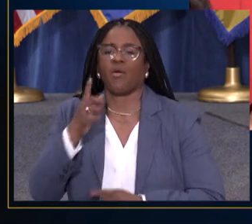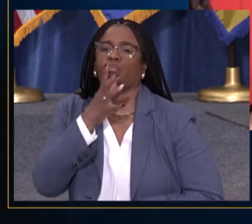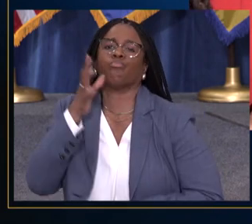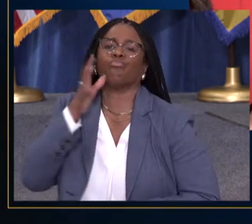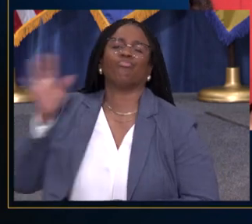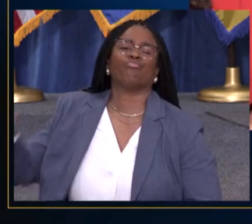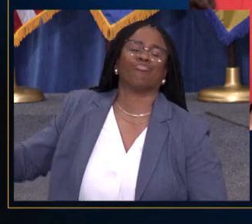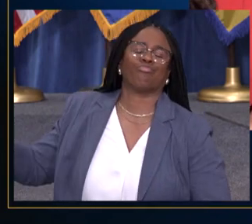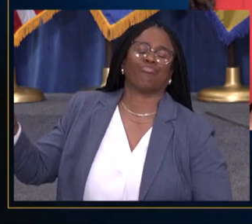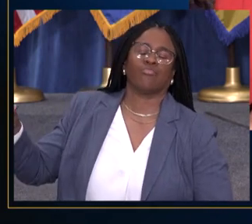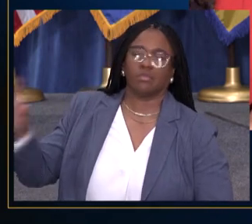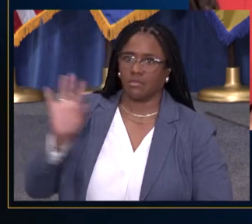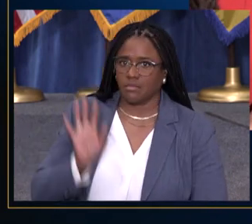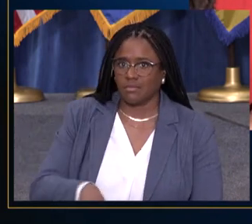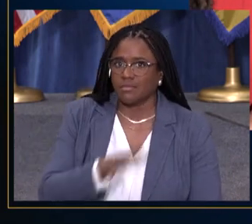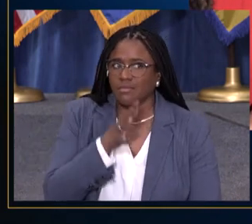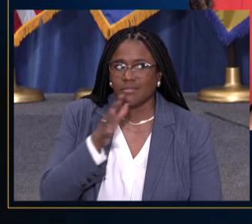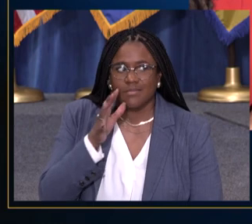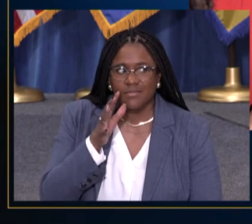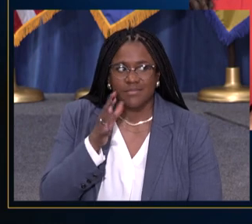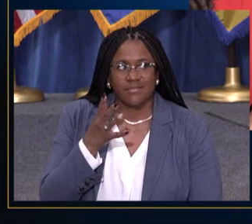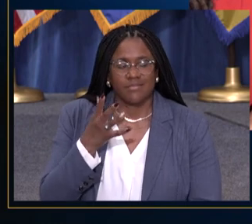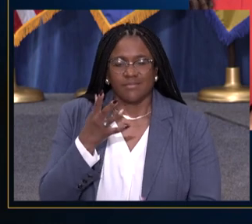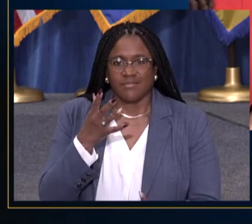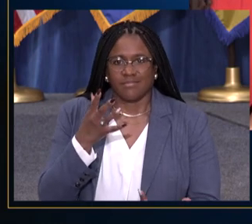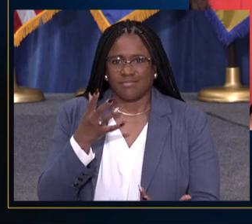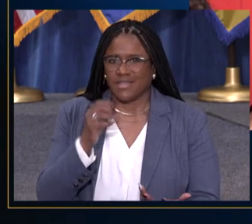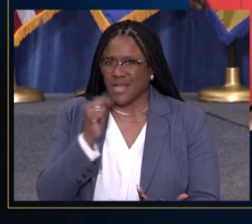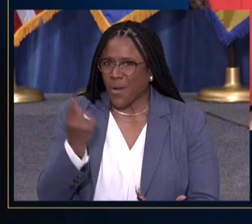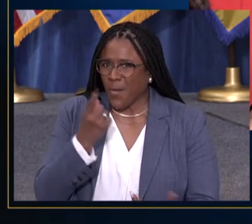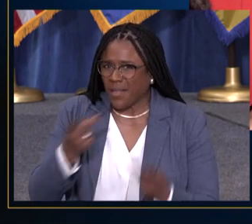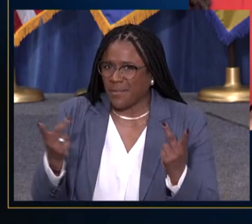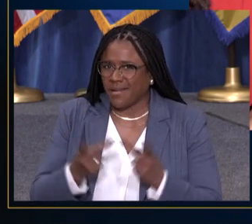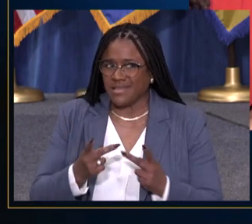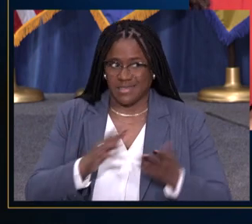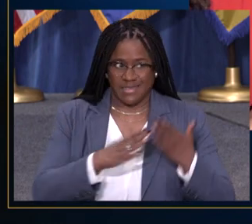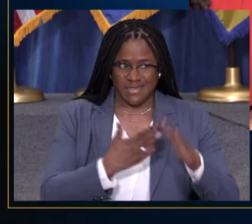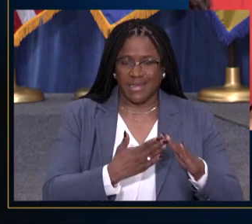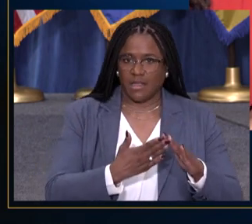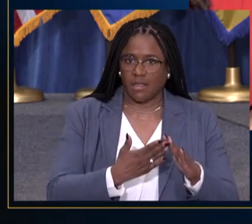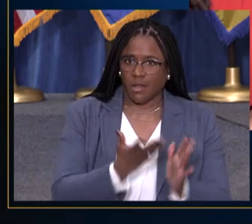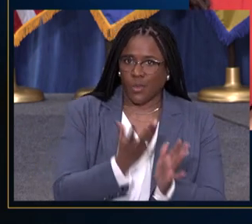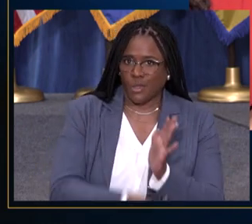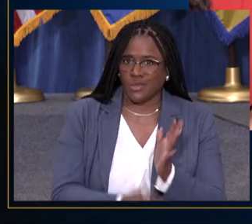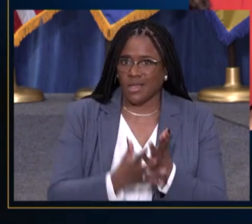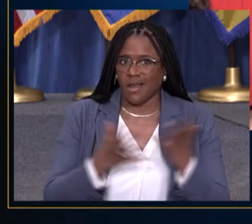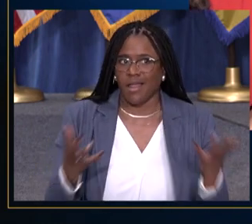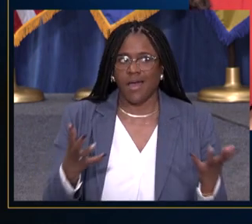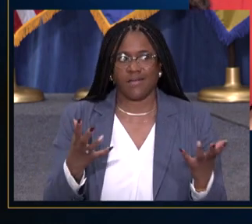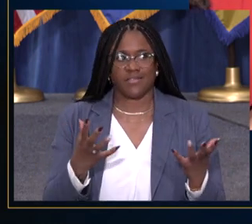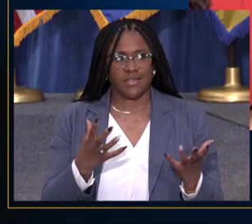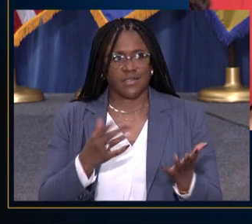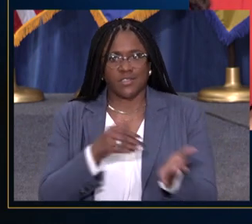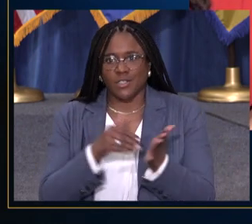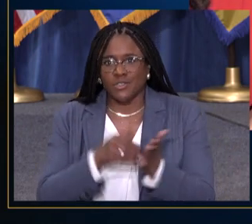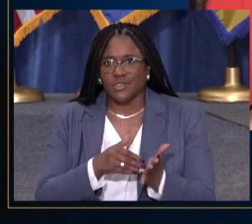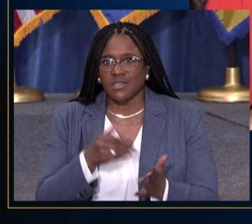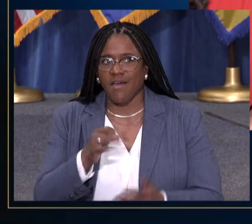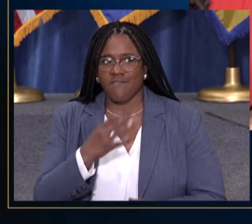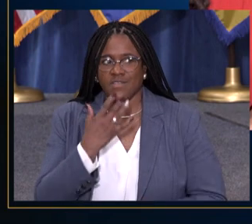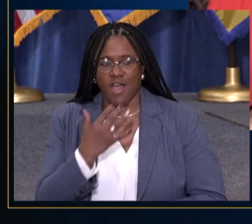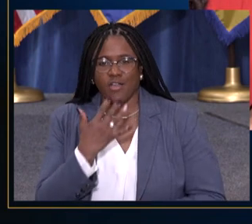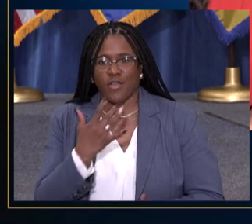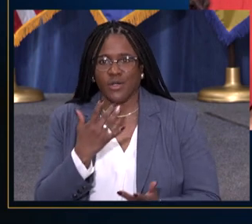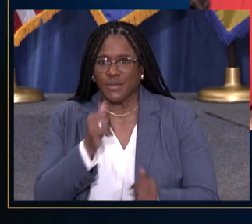but there's urban maternity care deserts. We're losing a lot of physicians. We're losing physicians of color, even